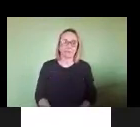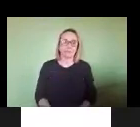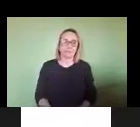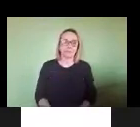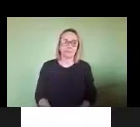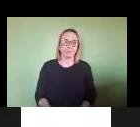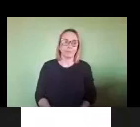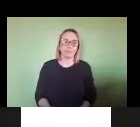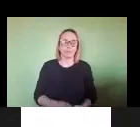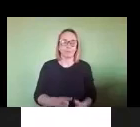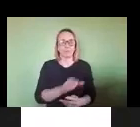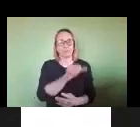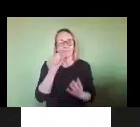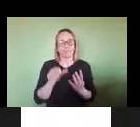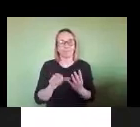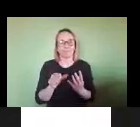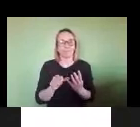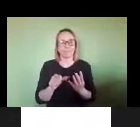Go on to the next one, please.